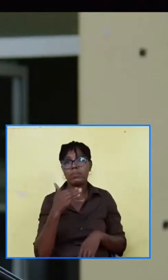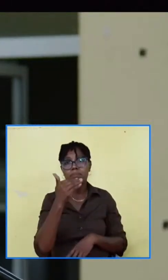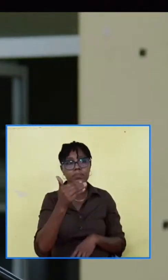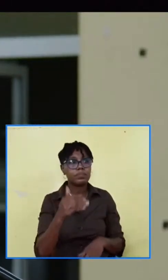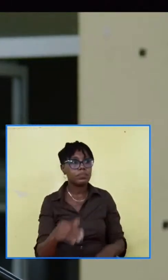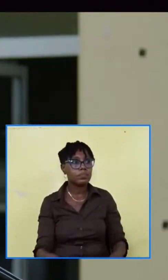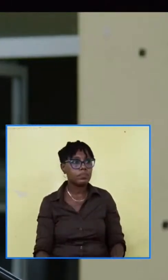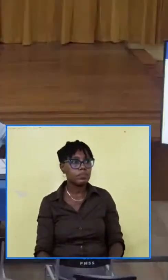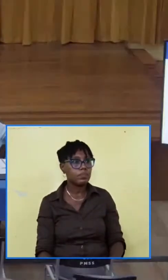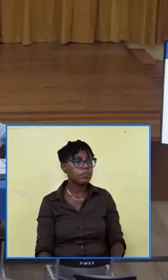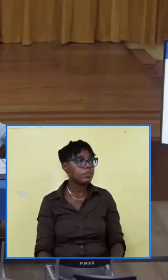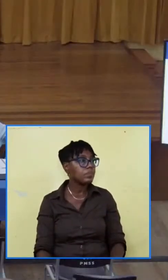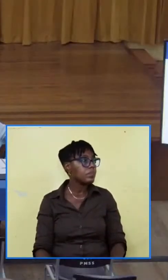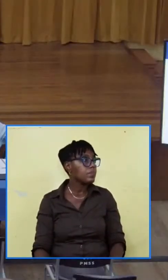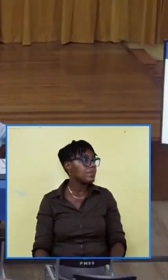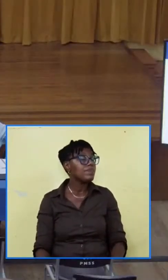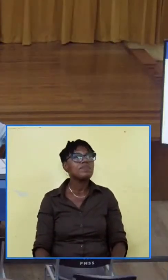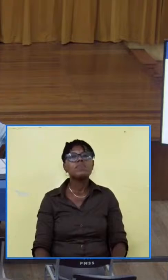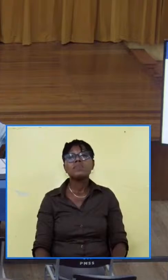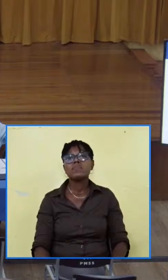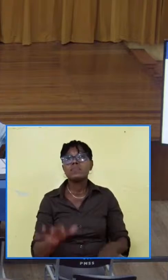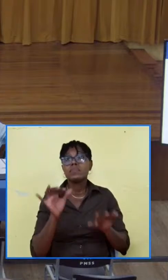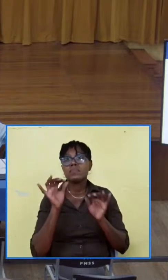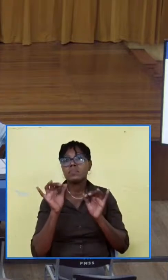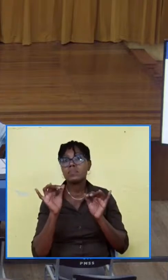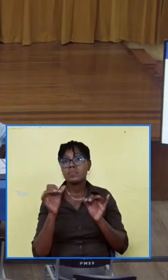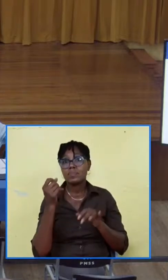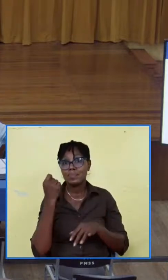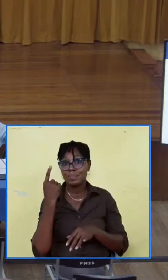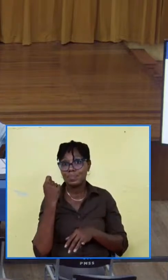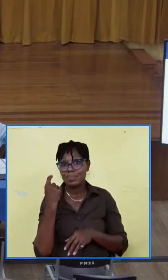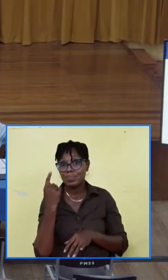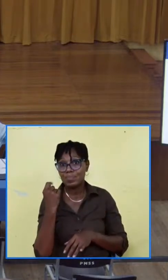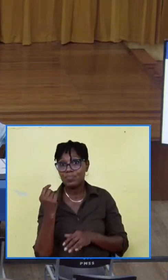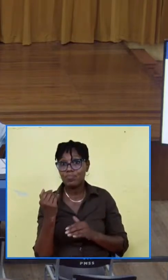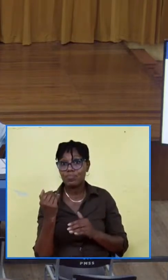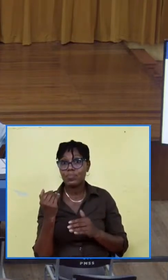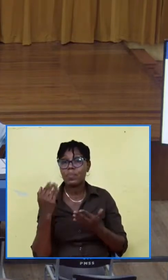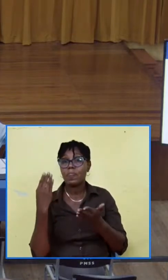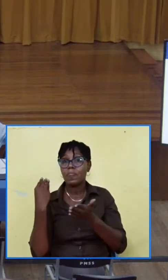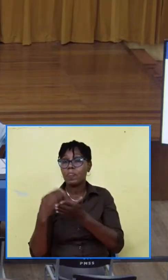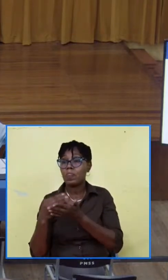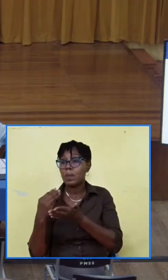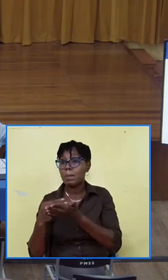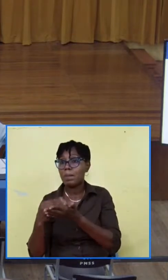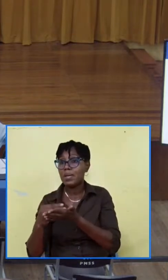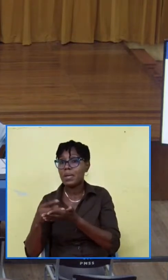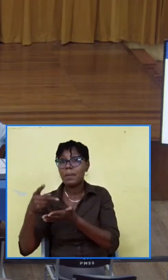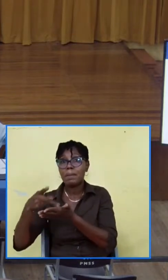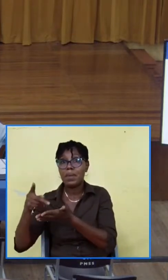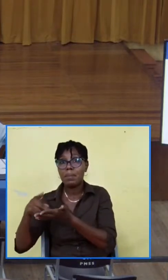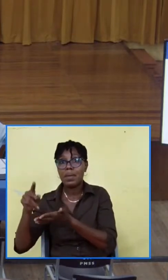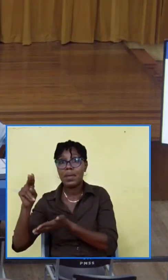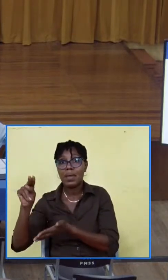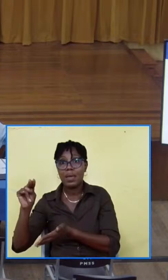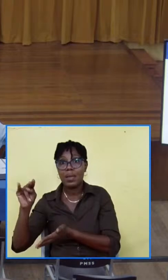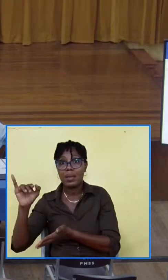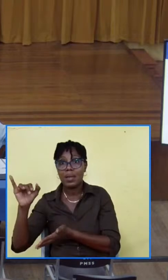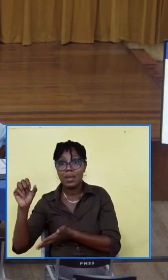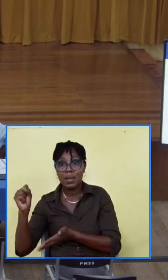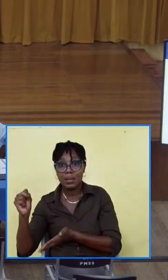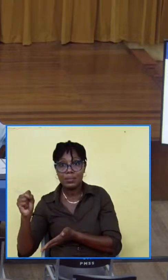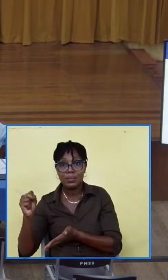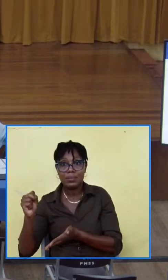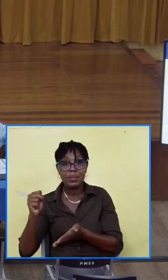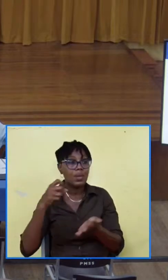So there's what's going out is more than what's coming in. Right, yeah, sorry, that's so correct. even though you have the 200 from the bonds,